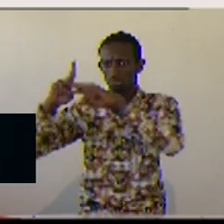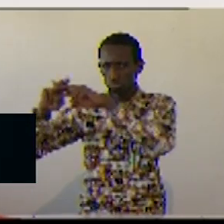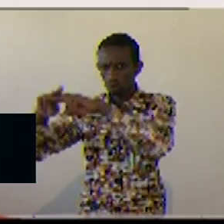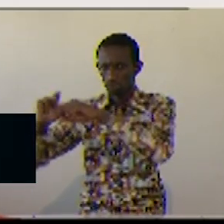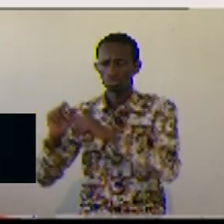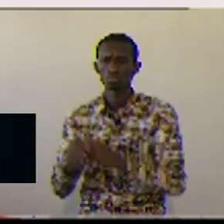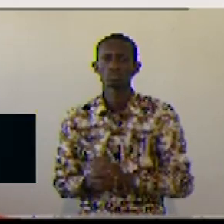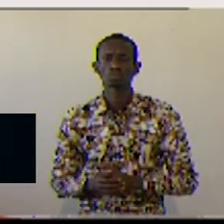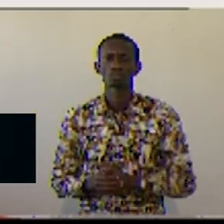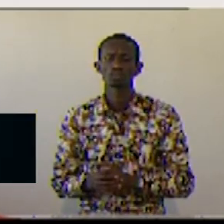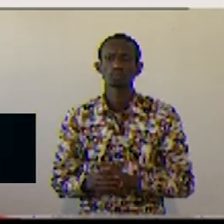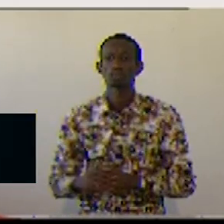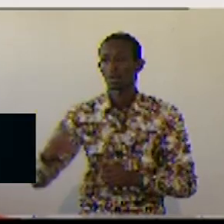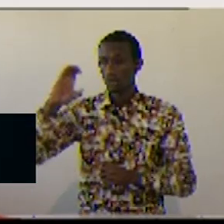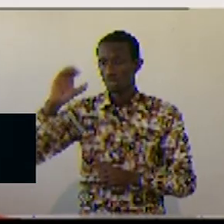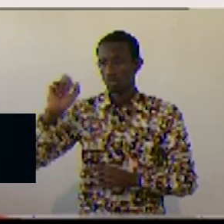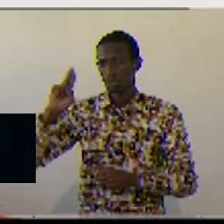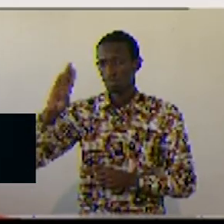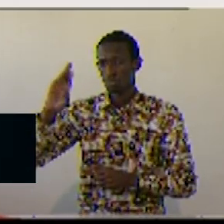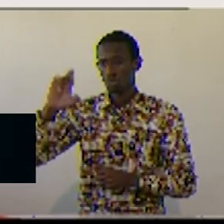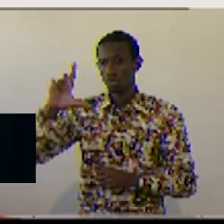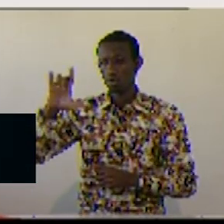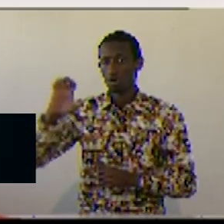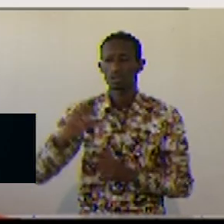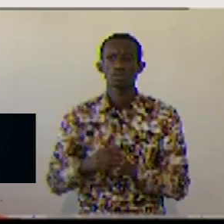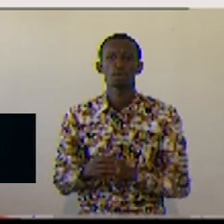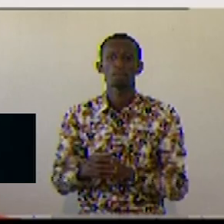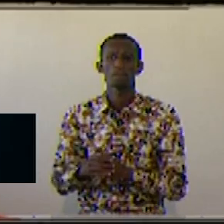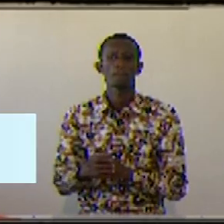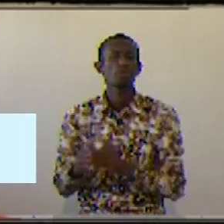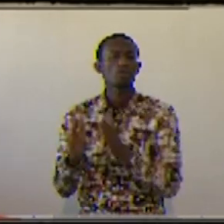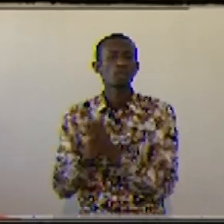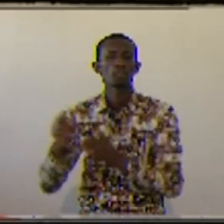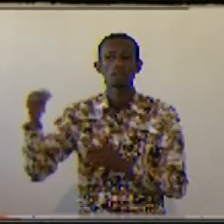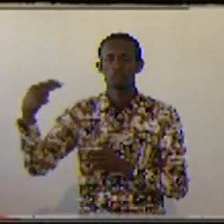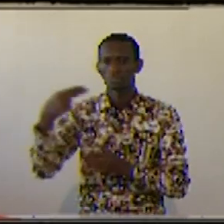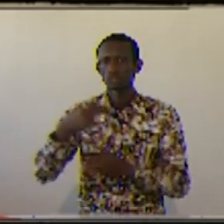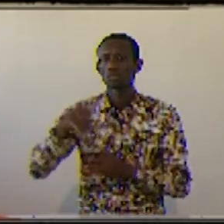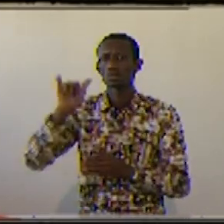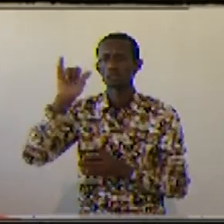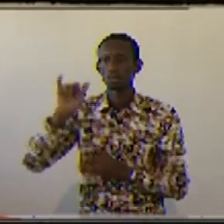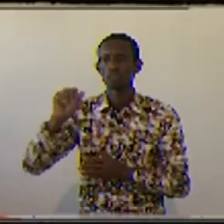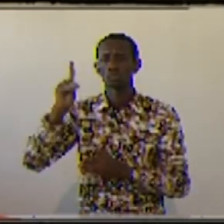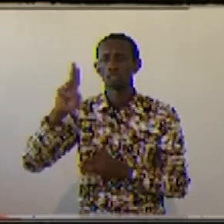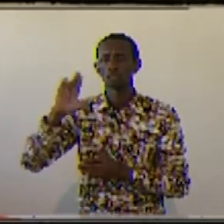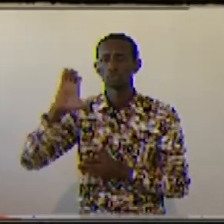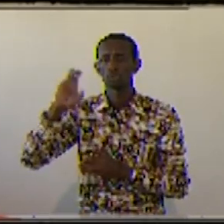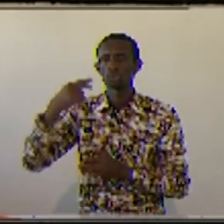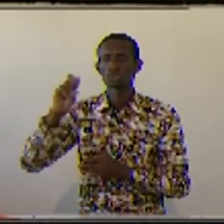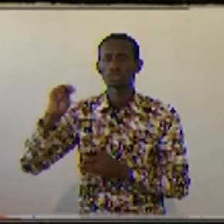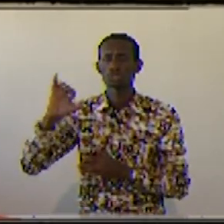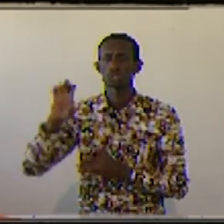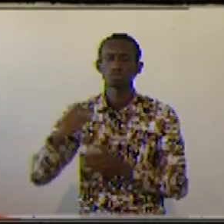and hydrogen carbonates. Do you remember the formula of carbonates and hydrogen carbonates? Do you remember some